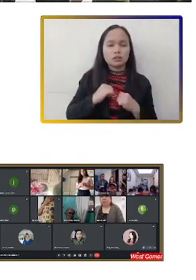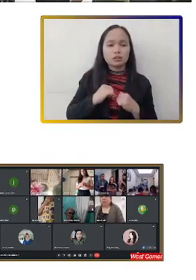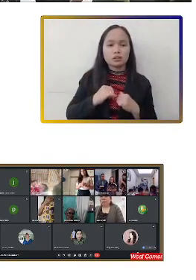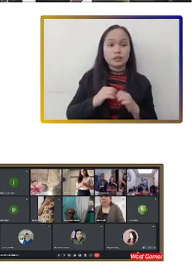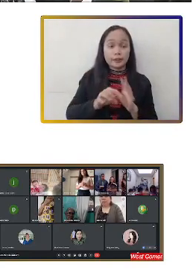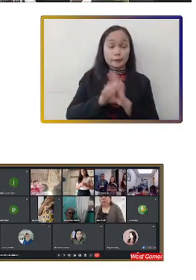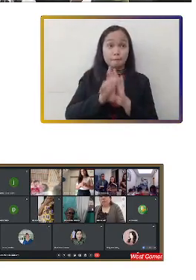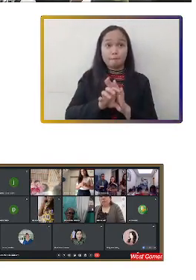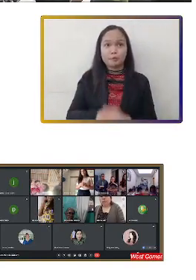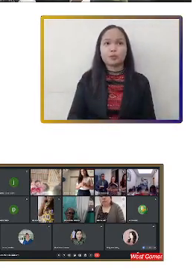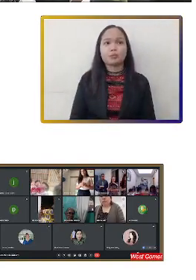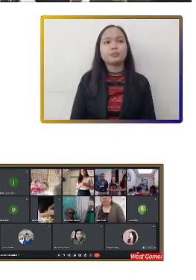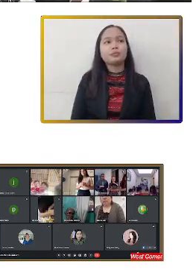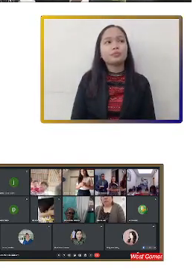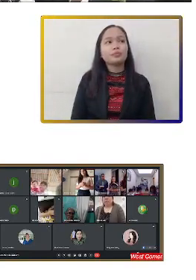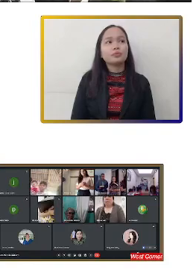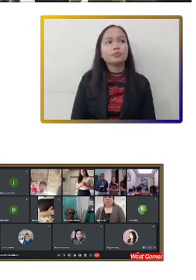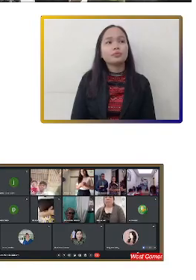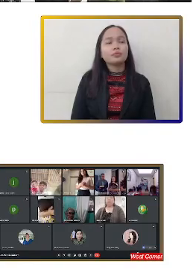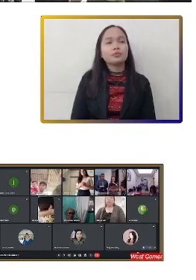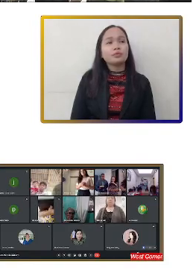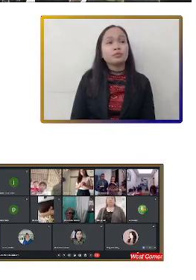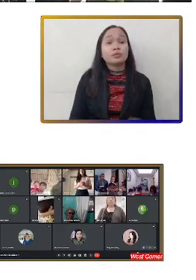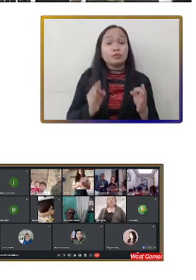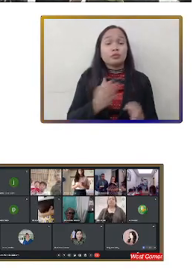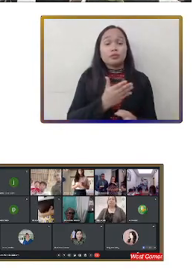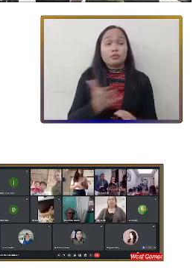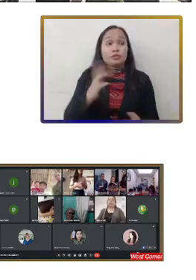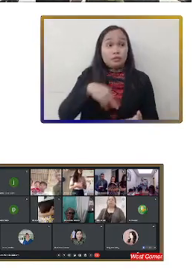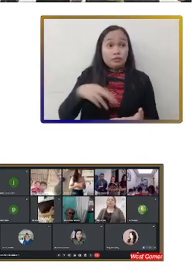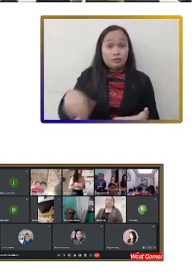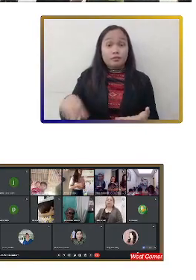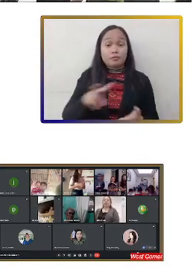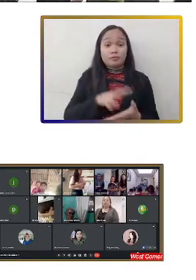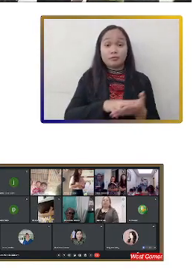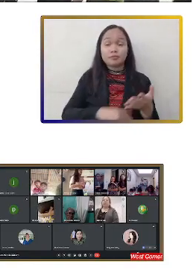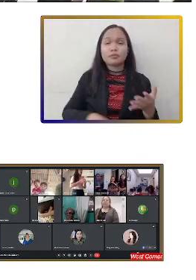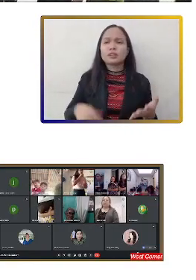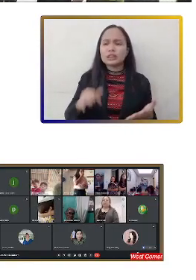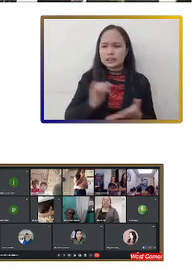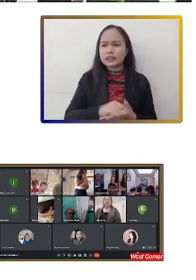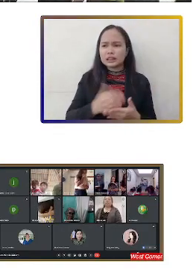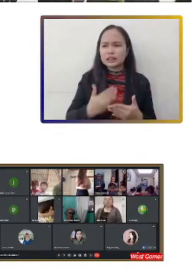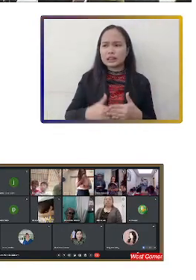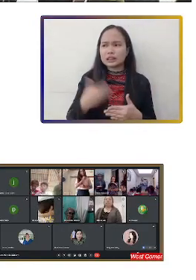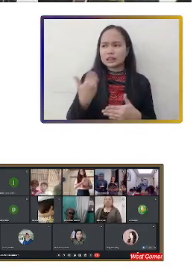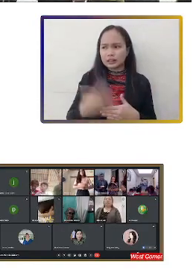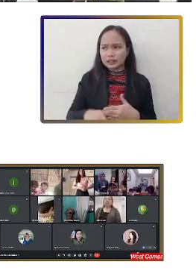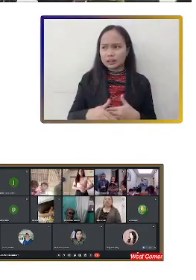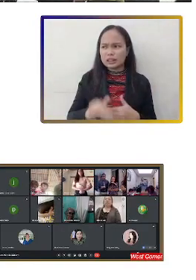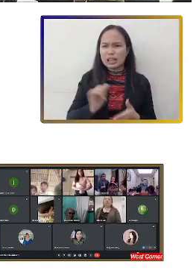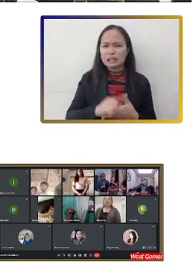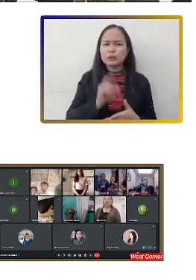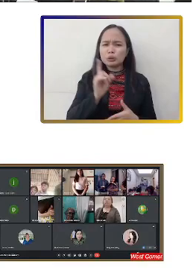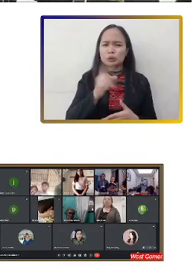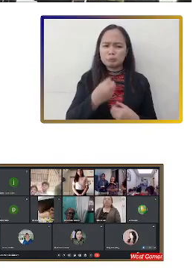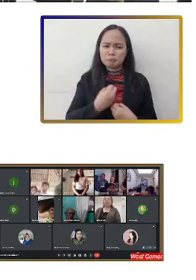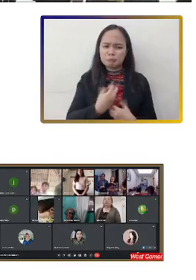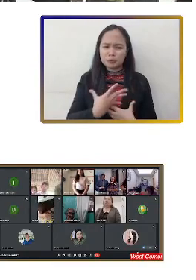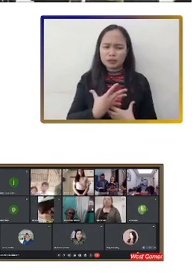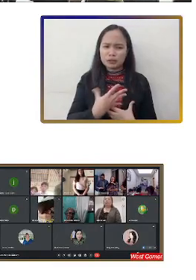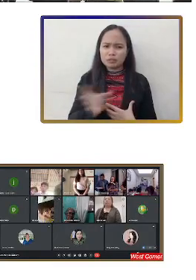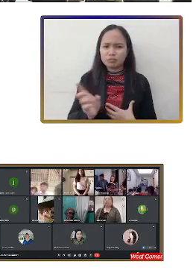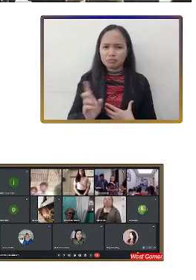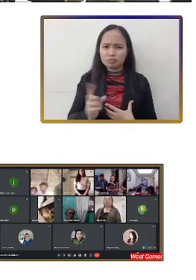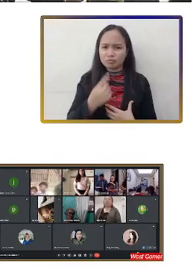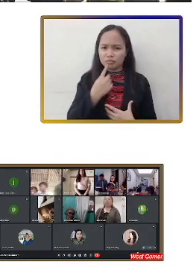Because that is, pag binasa niyo yung verse, yan po ang kasunod po niyan. Yan ang nakakatakot po diyan.